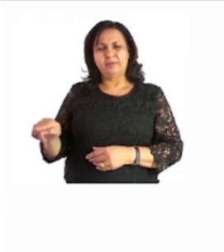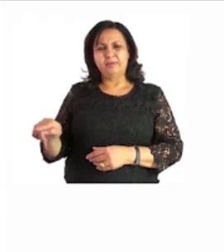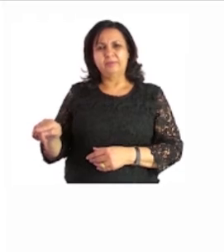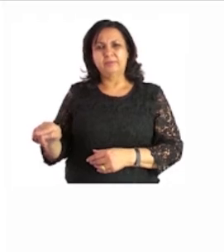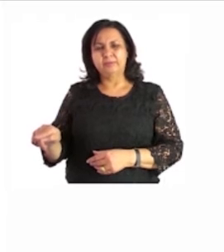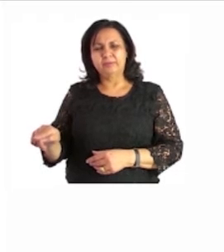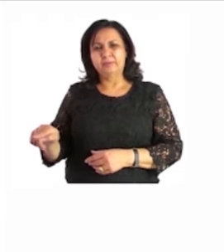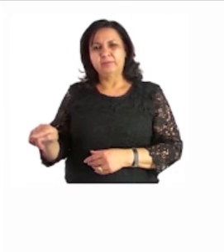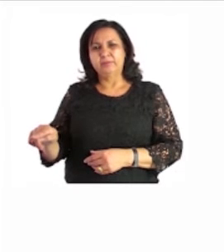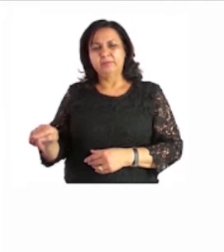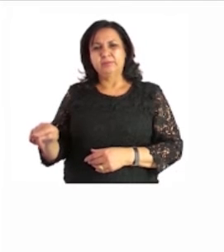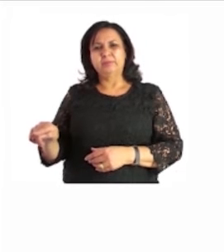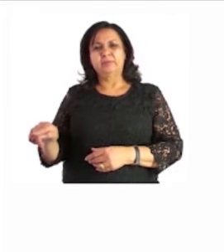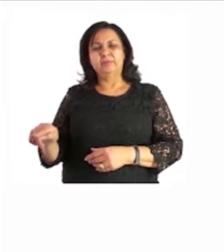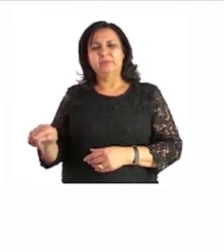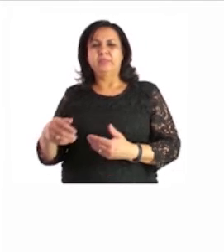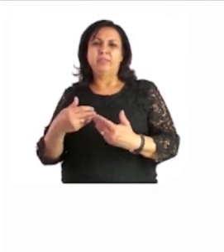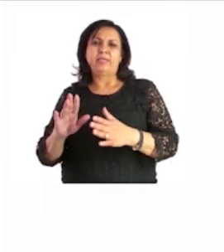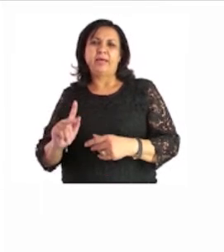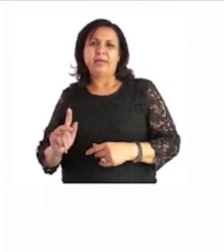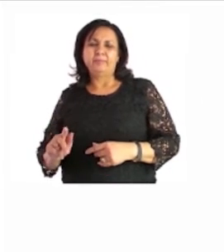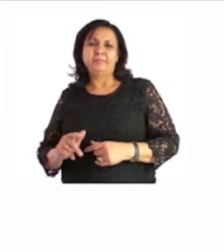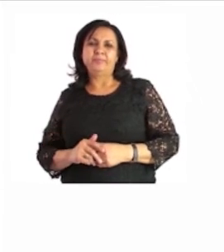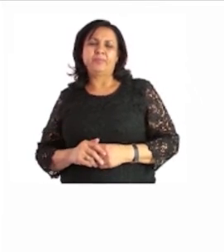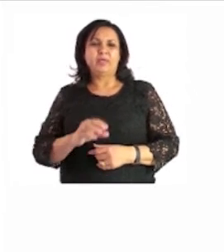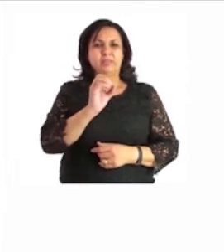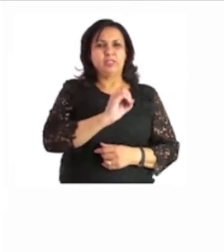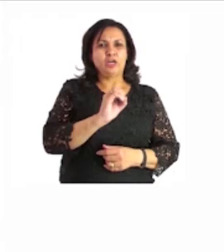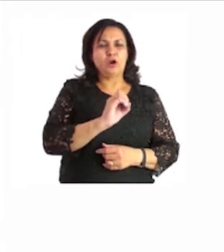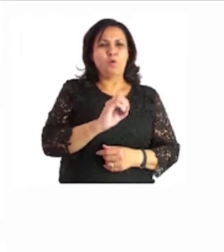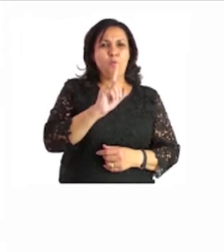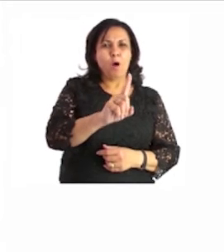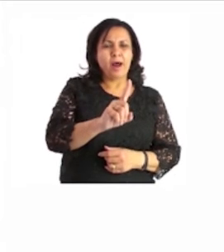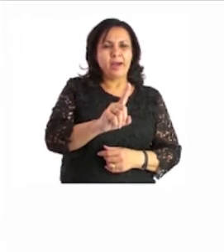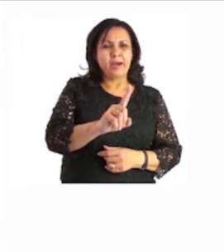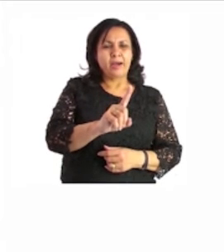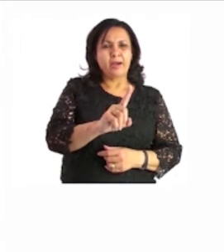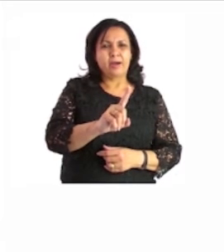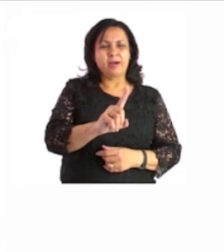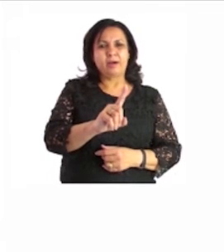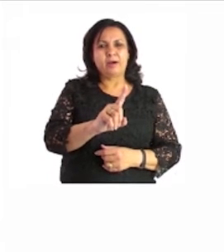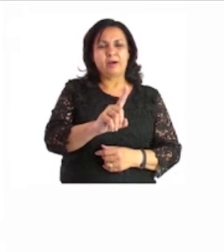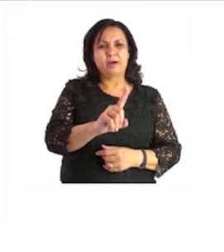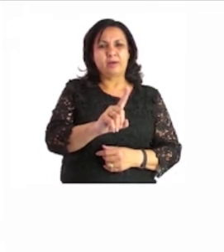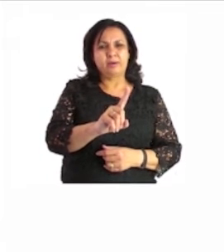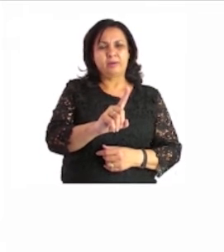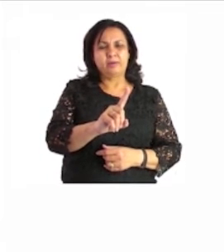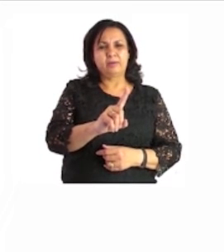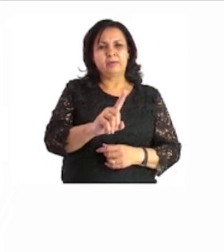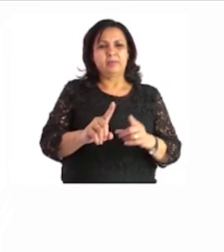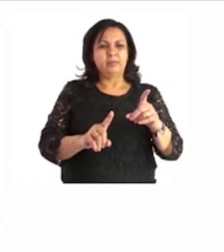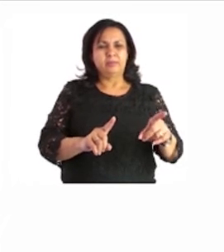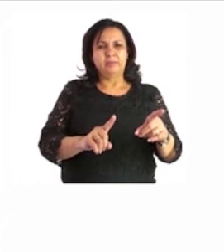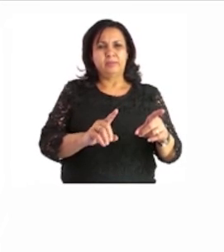the future. So let's start with 0. 1, 0 means you can put your hands